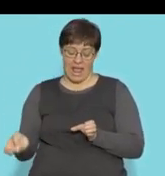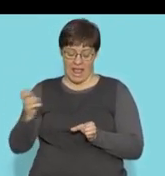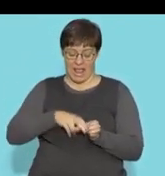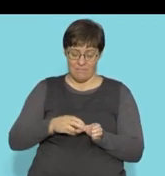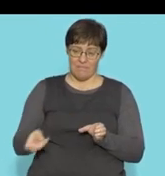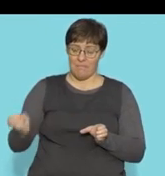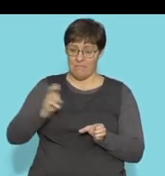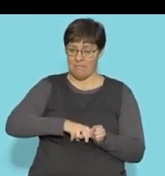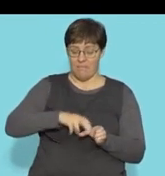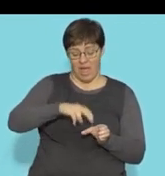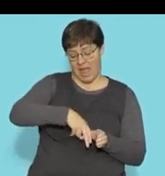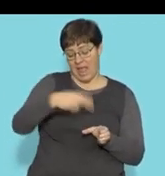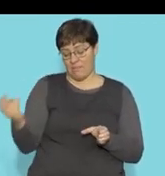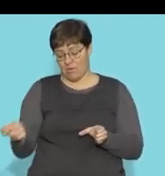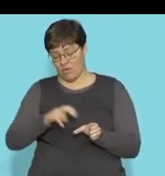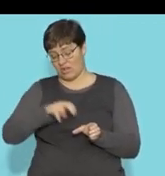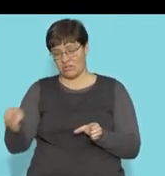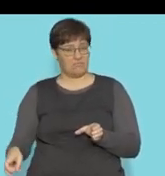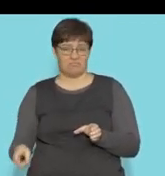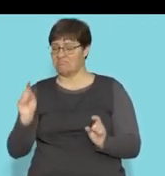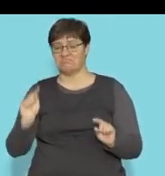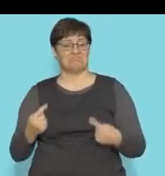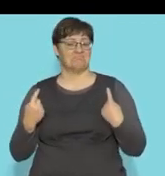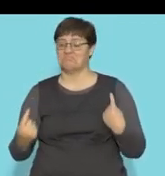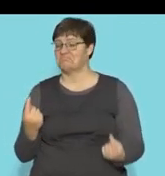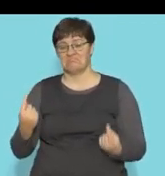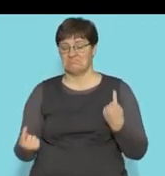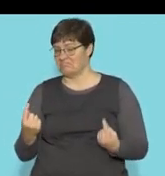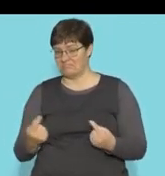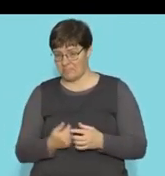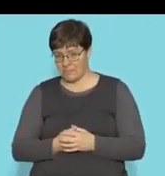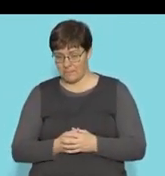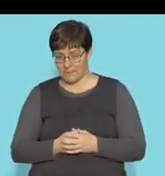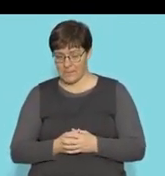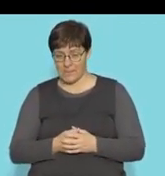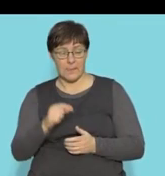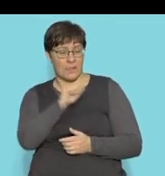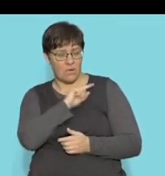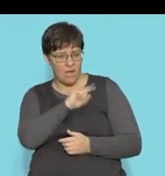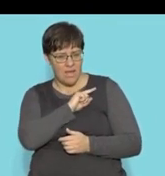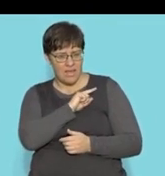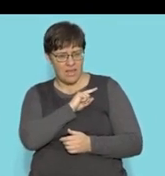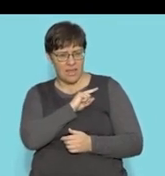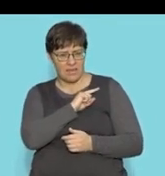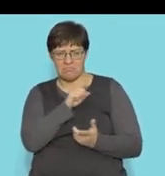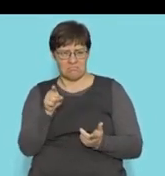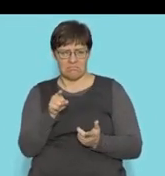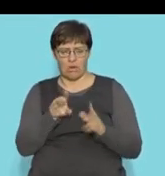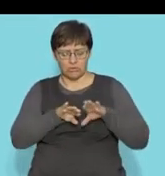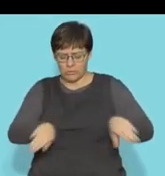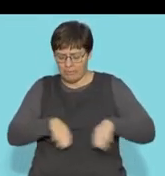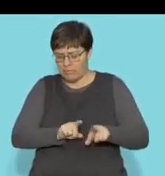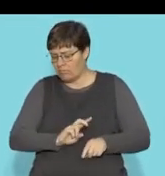have emigration or immigration because the reindeer